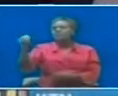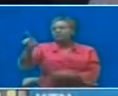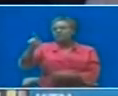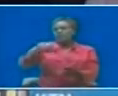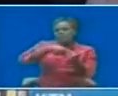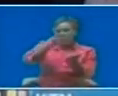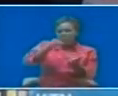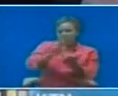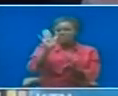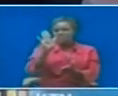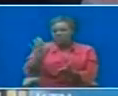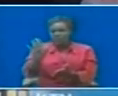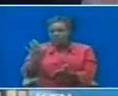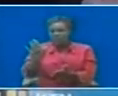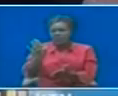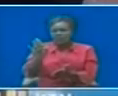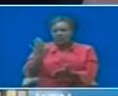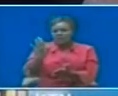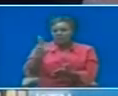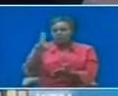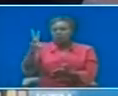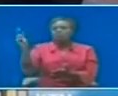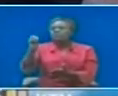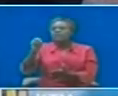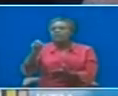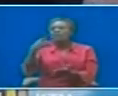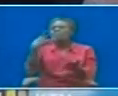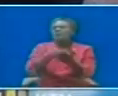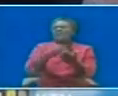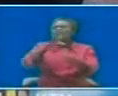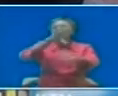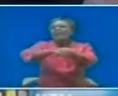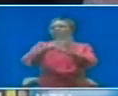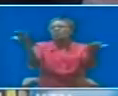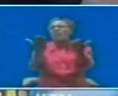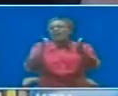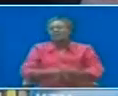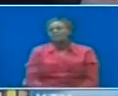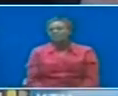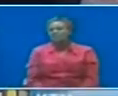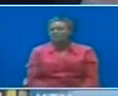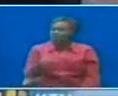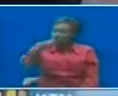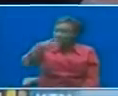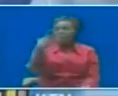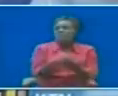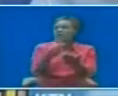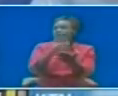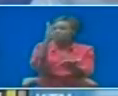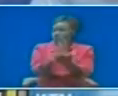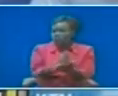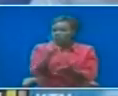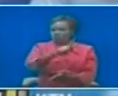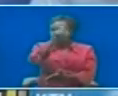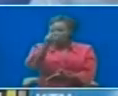Mshahara yake ni chini ya shilingi milioni 2. Hiyo pesa nyingine anatoa wapi? Si pesa yetu hii yenu hiyo. He